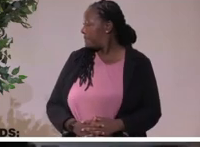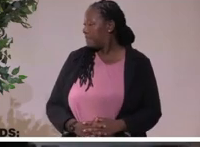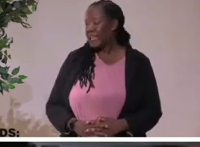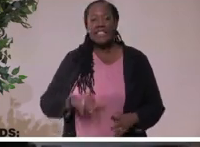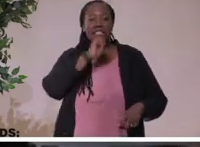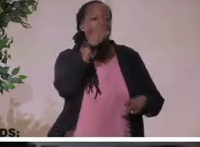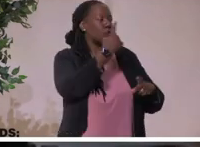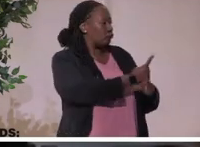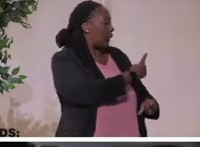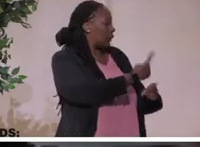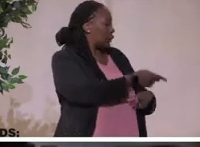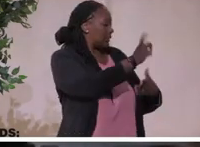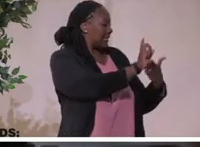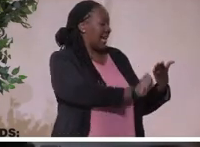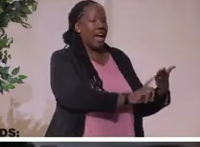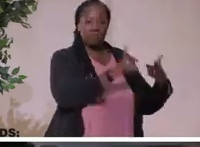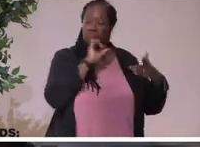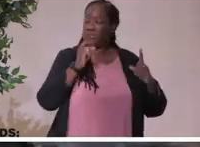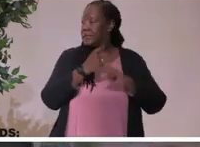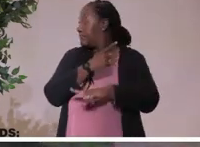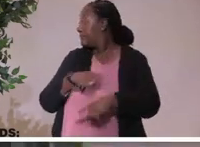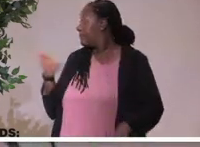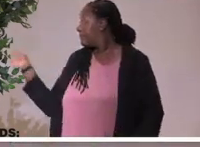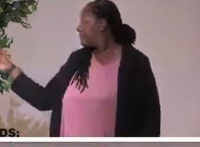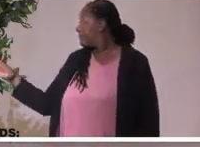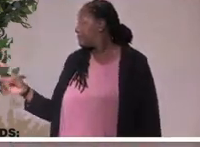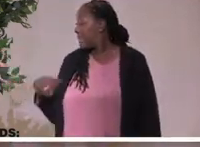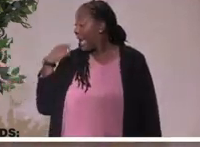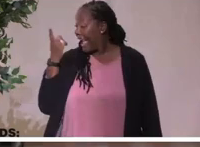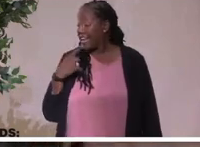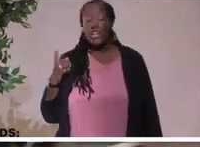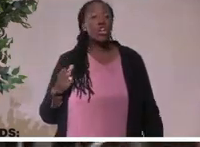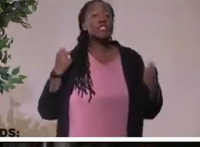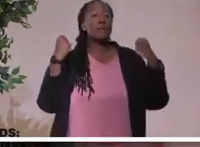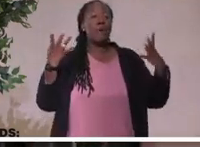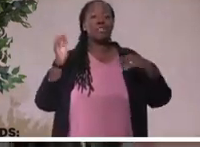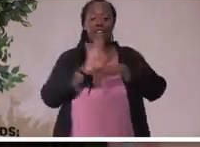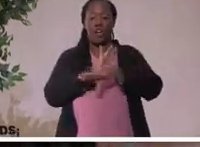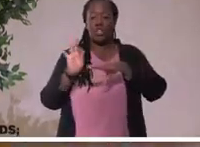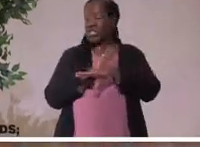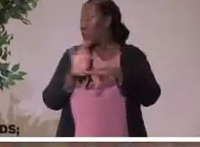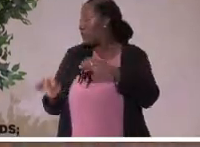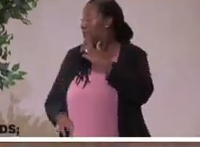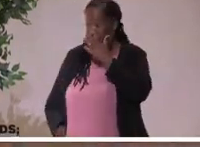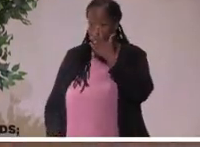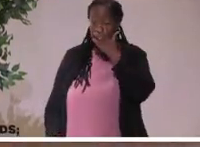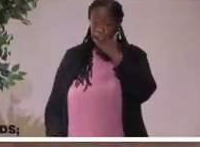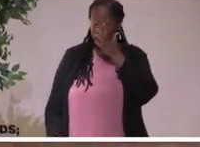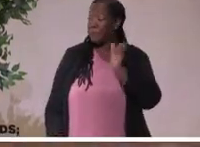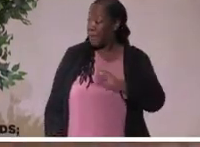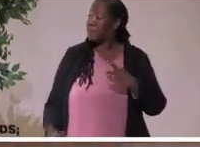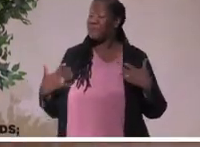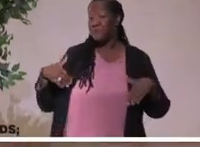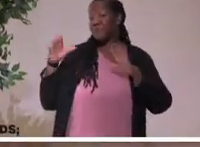conventional do not present. And it looks extremely multifunctional. No, Sade. Yeah, this is